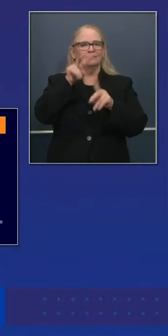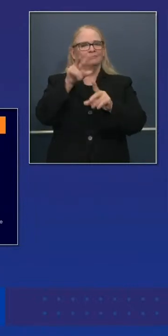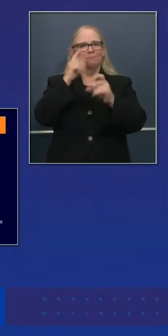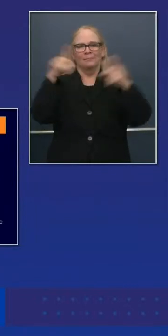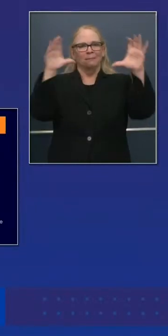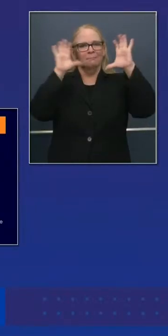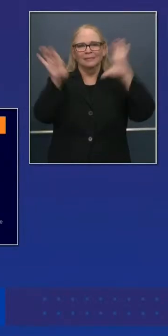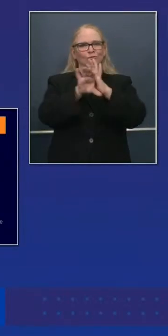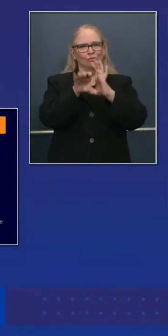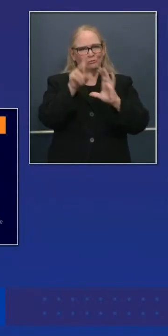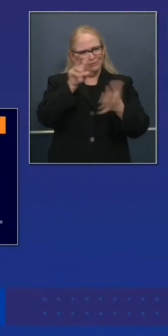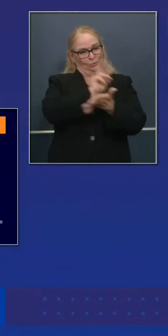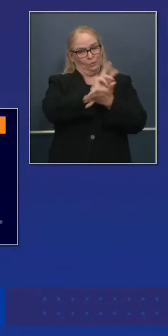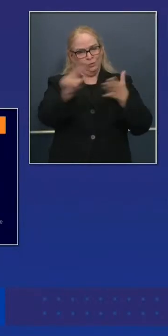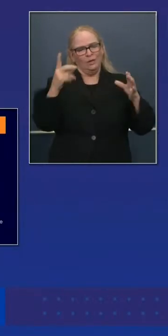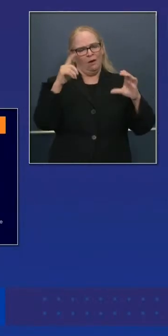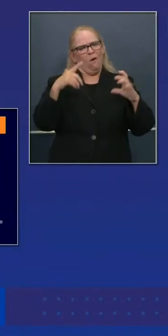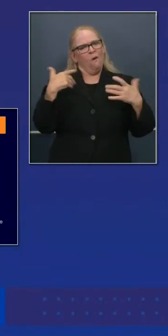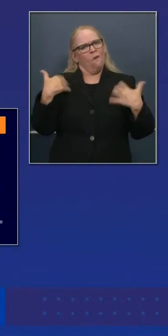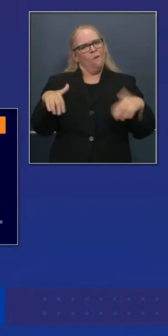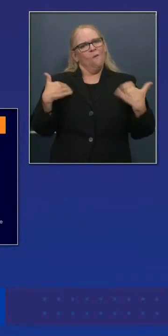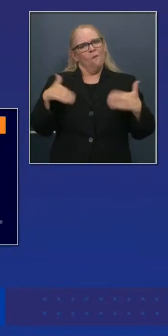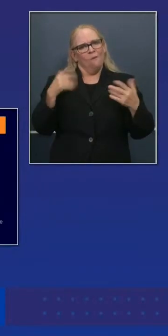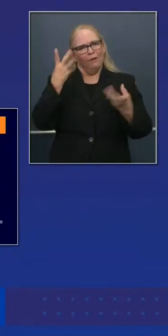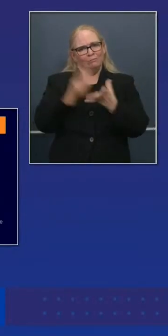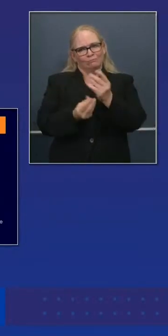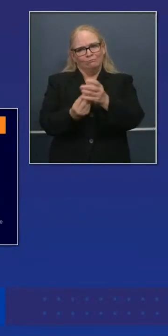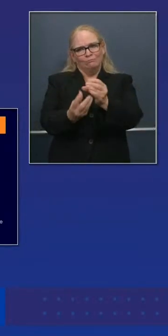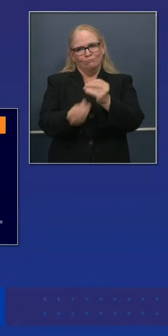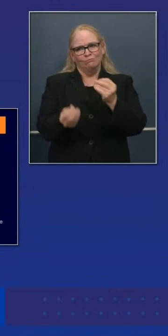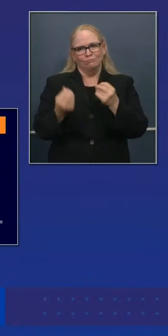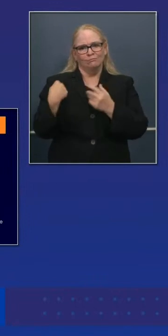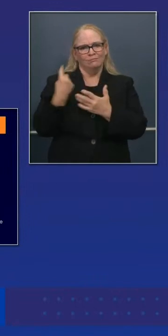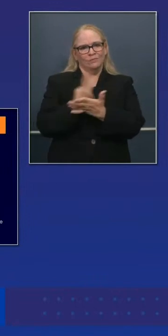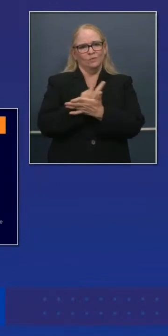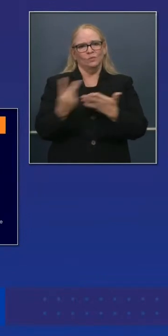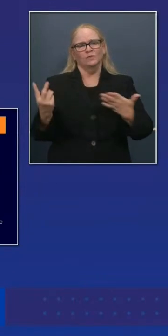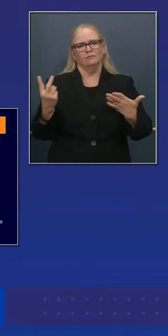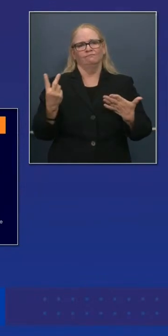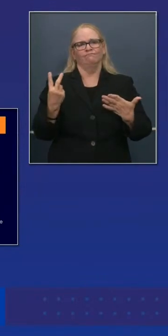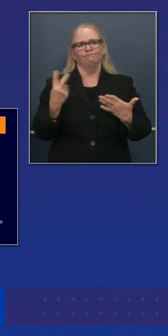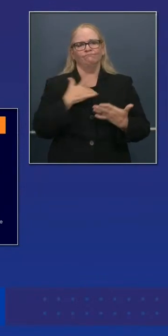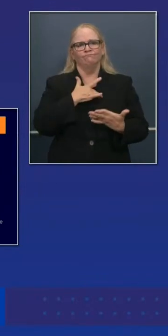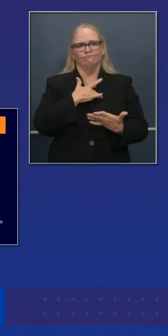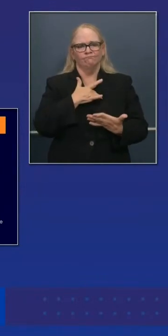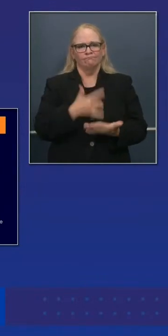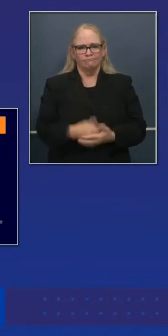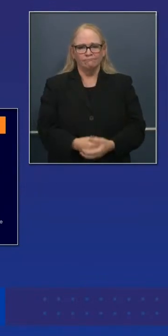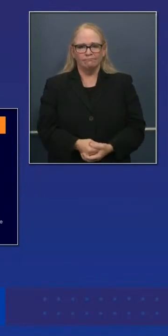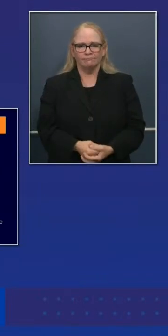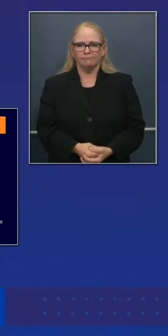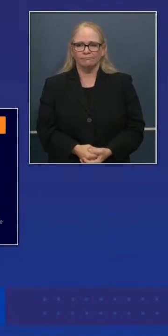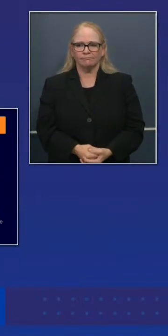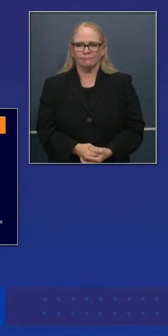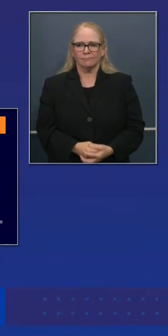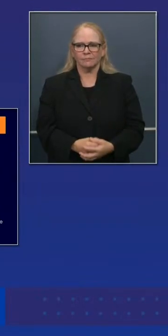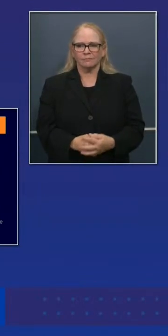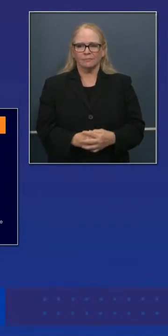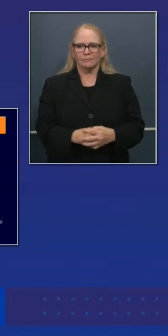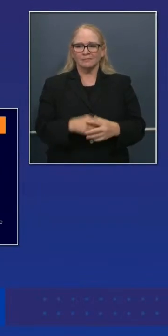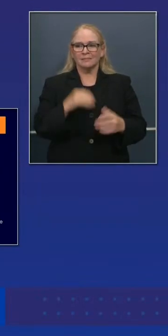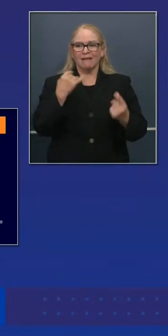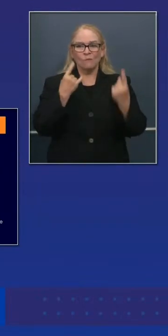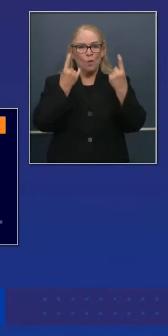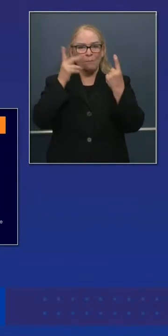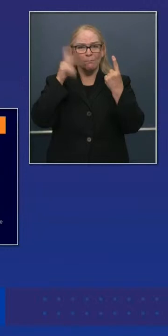increase over the last few weeks. Again, lagging indicator, that means nothing to a loved one that has lost his or